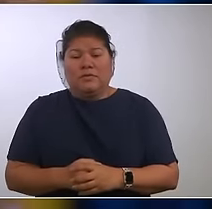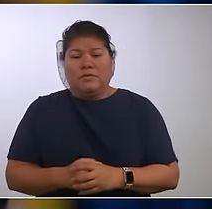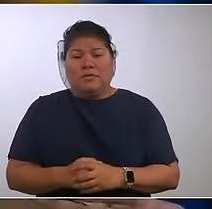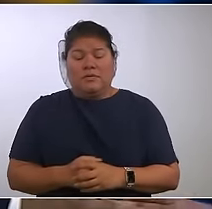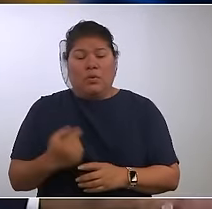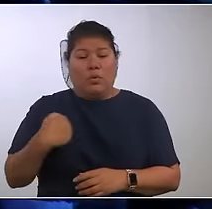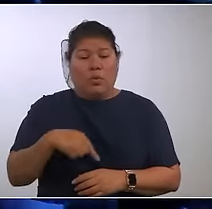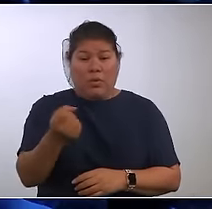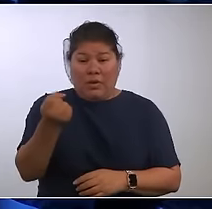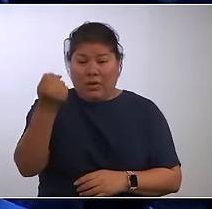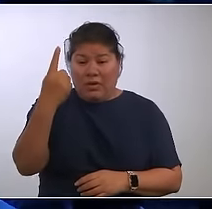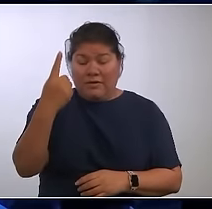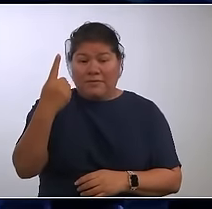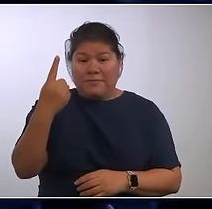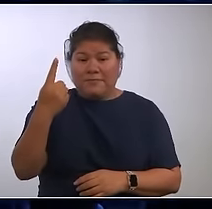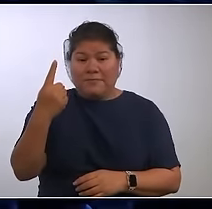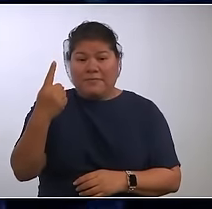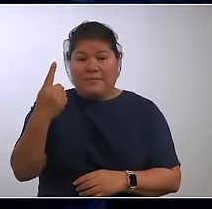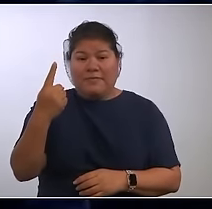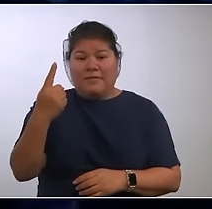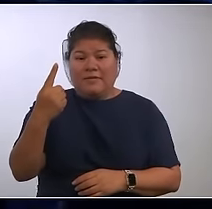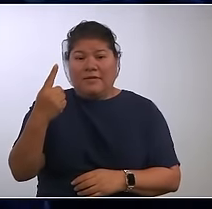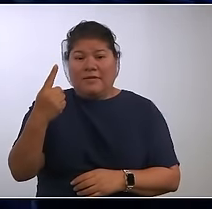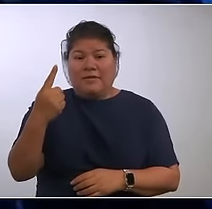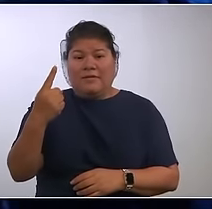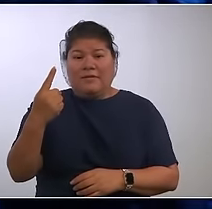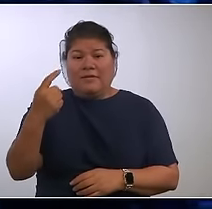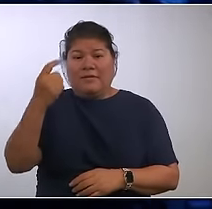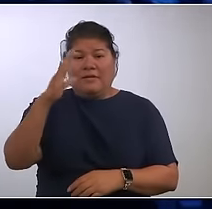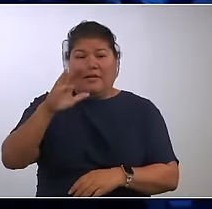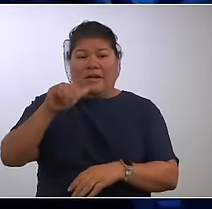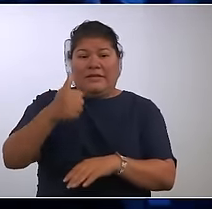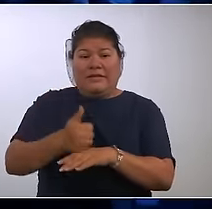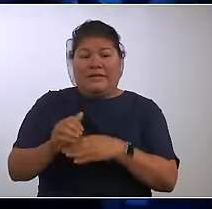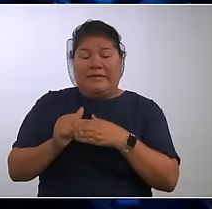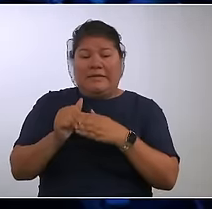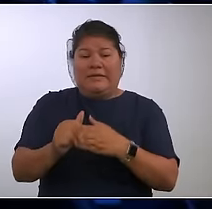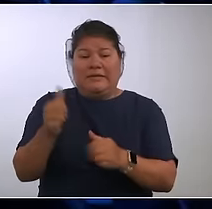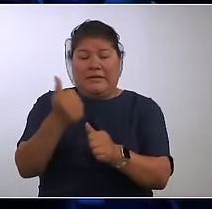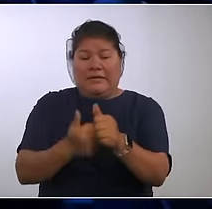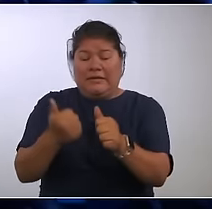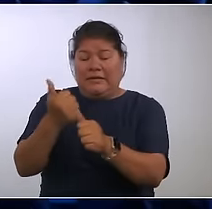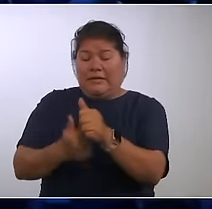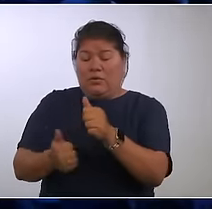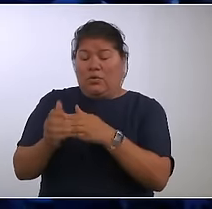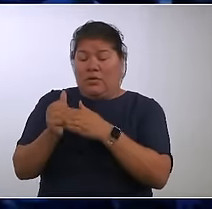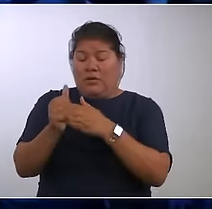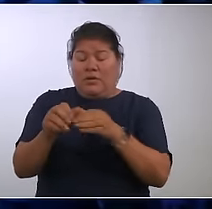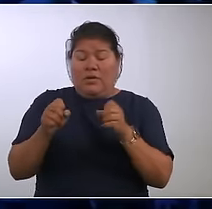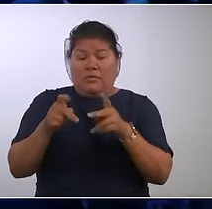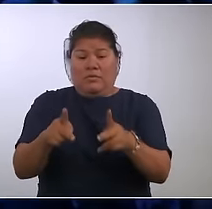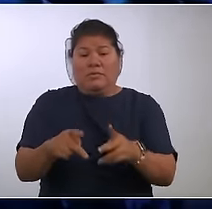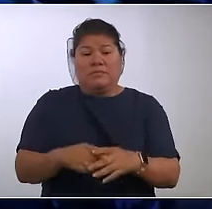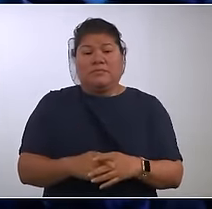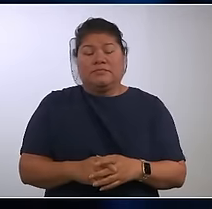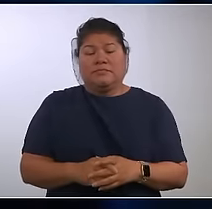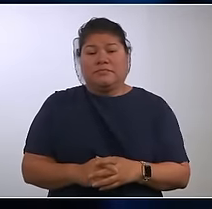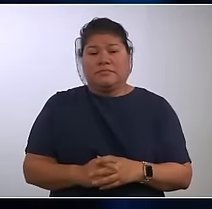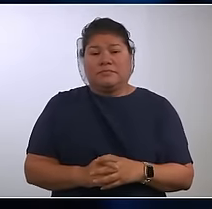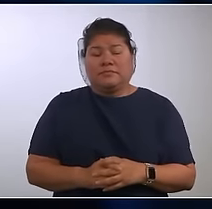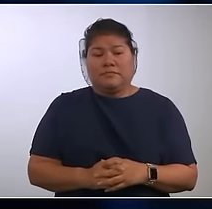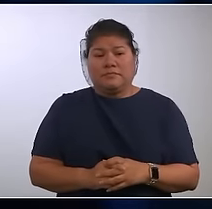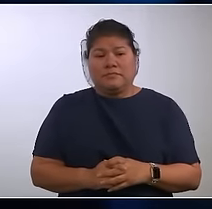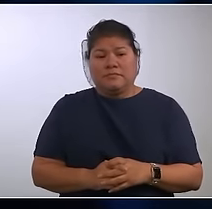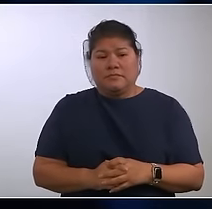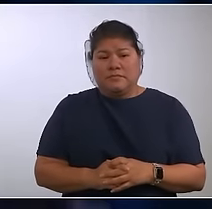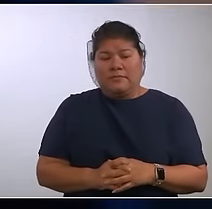nosotros entendemos, because we understand, que Dios ha puesto liderazgo en cada varón apostólico. God has placed